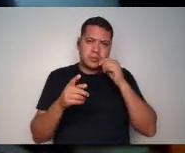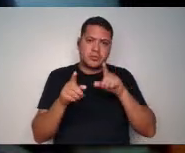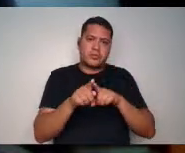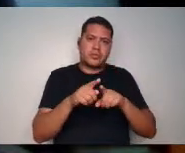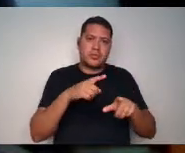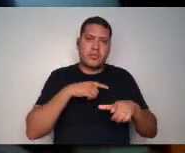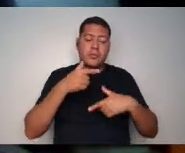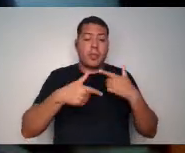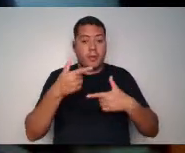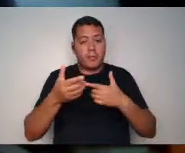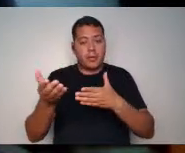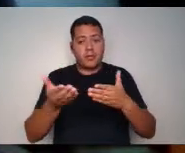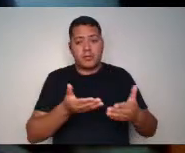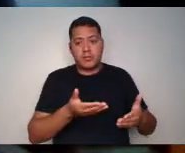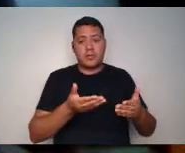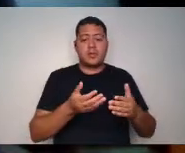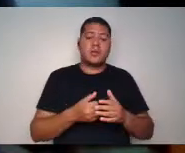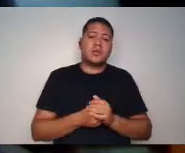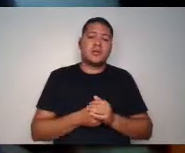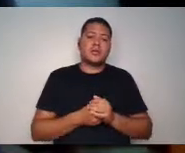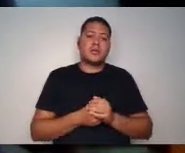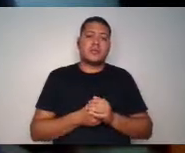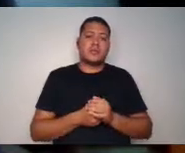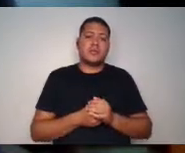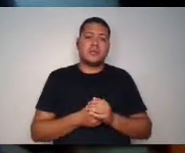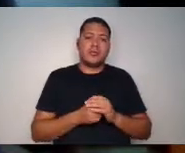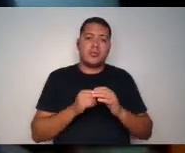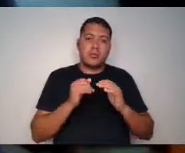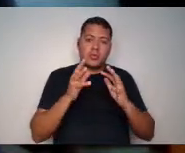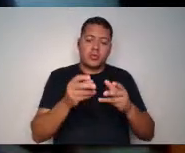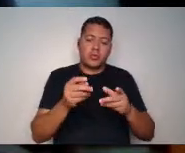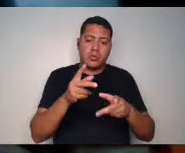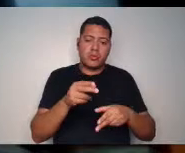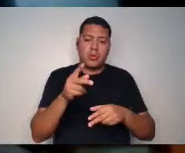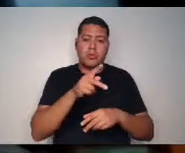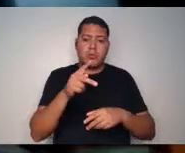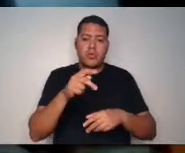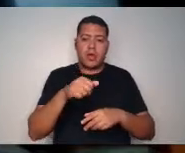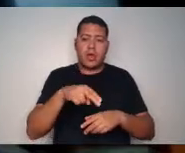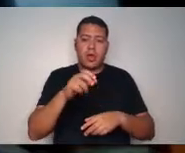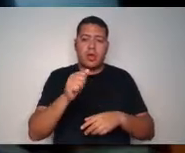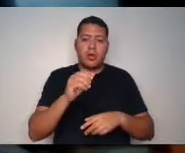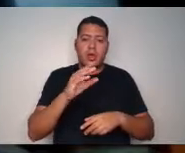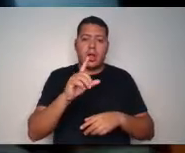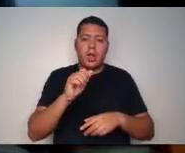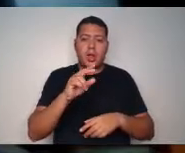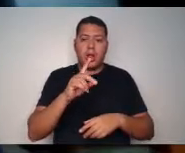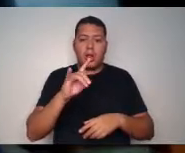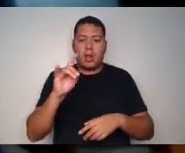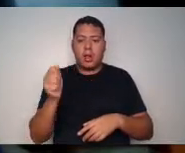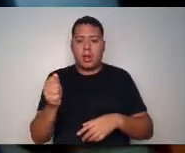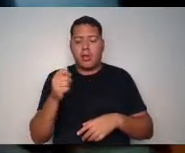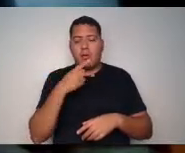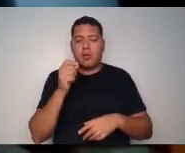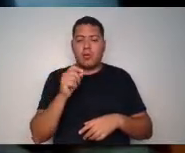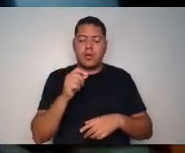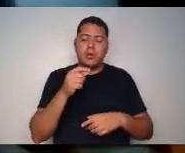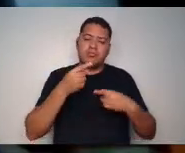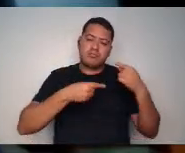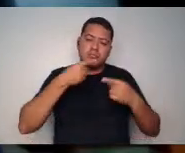to the new kind of work that are being created. they were mentioned,